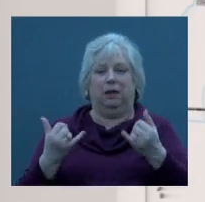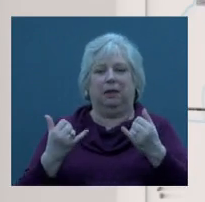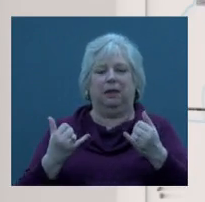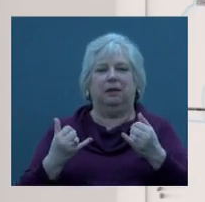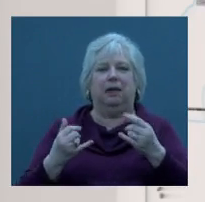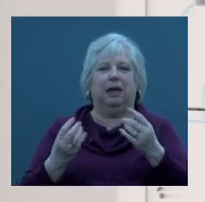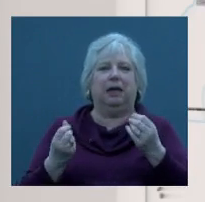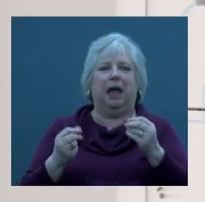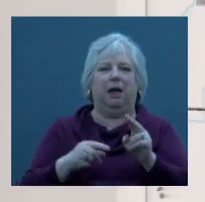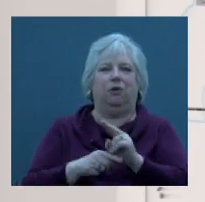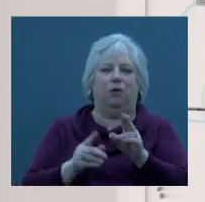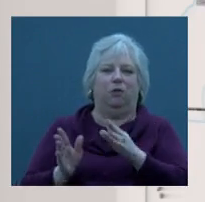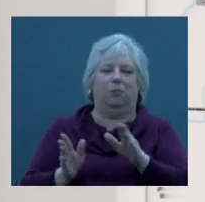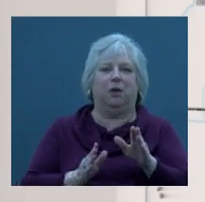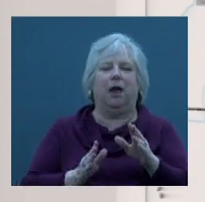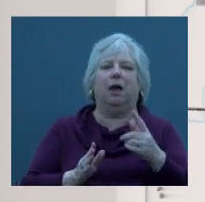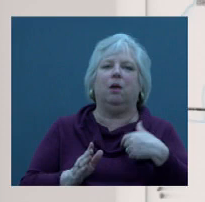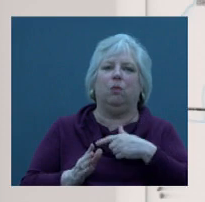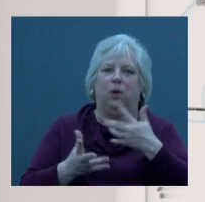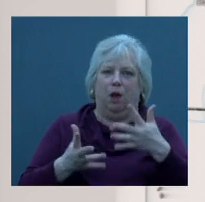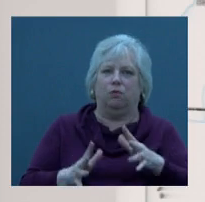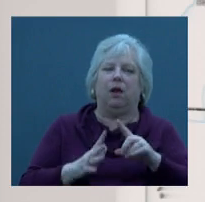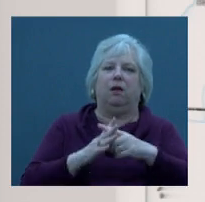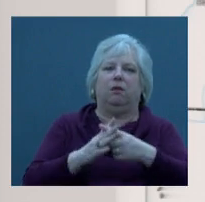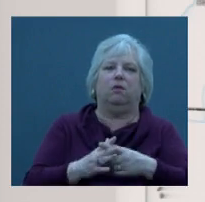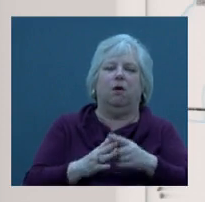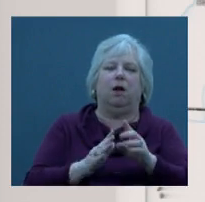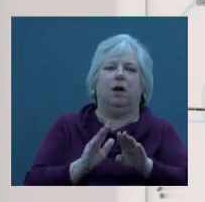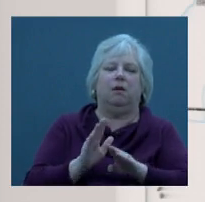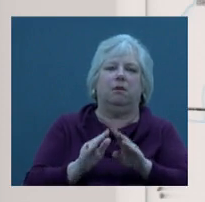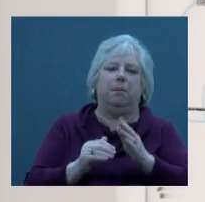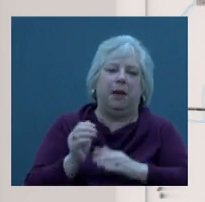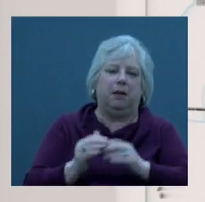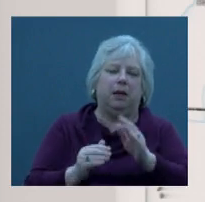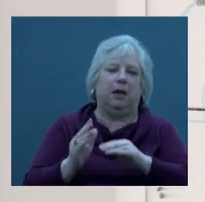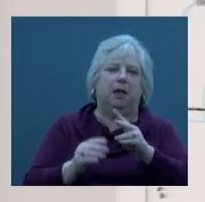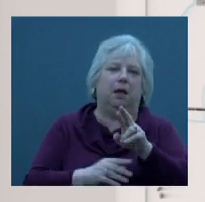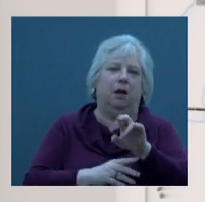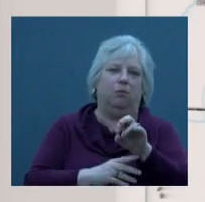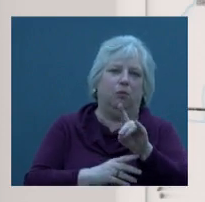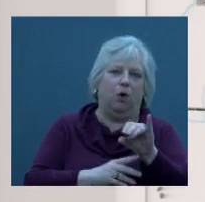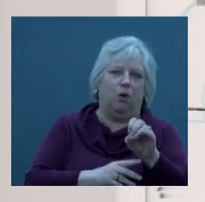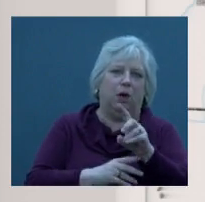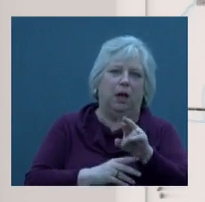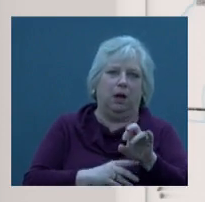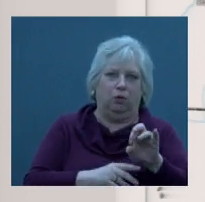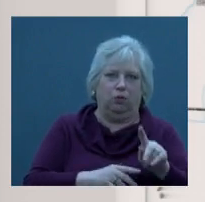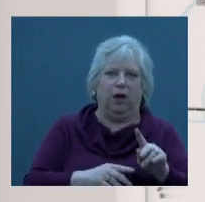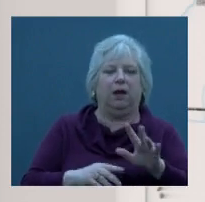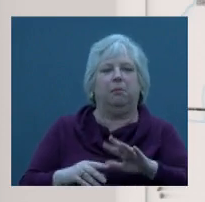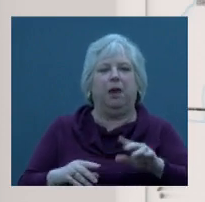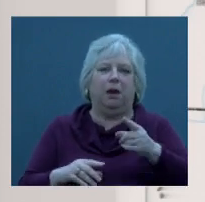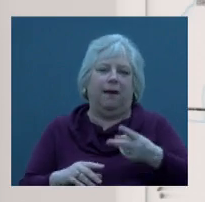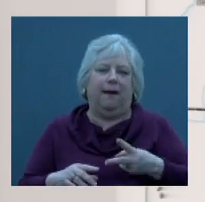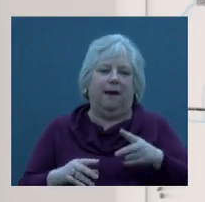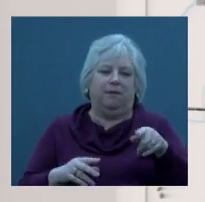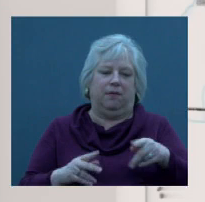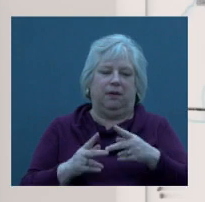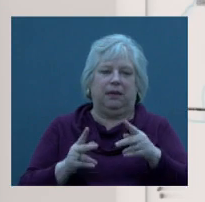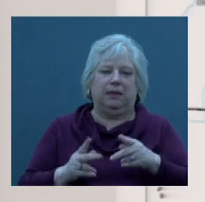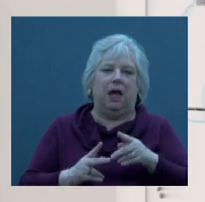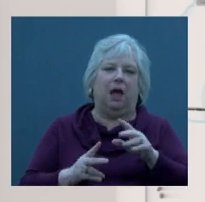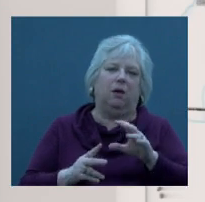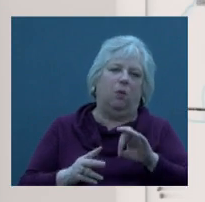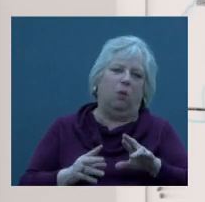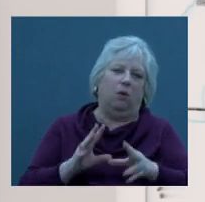had begun development in Brody Creek, the apartment development below this. Approximately one half of this site, or roughly 60